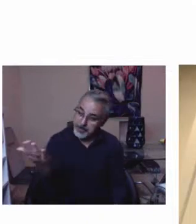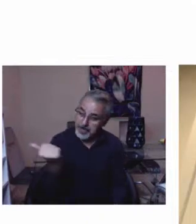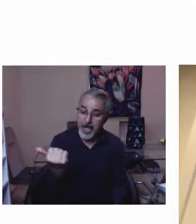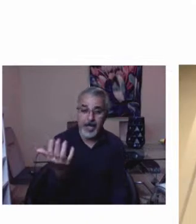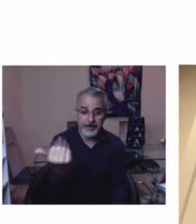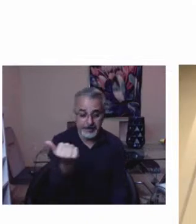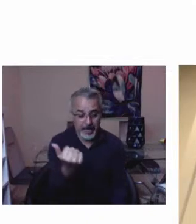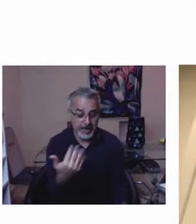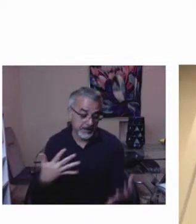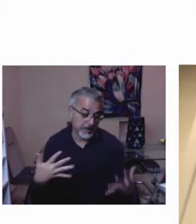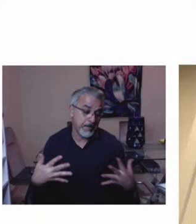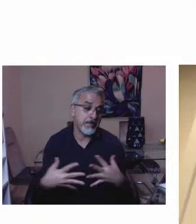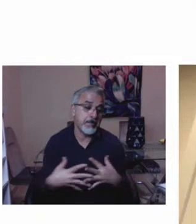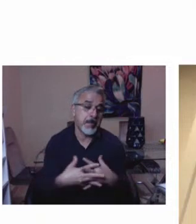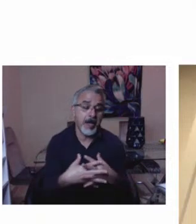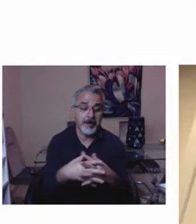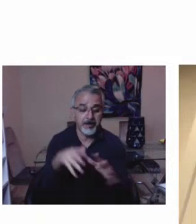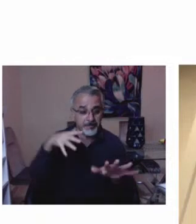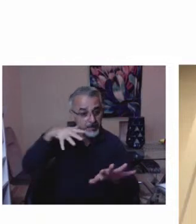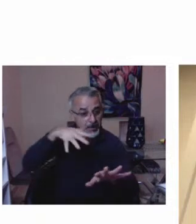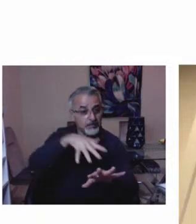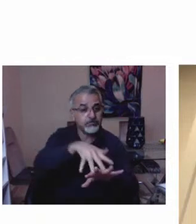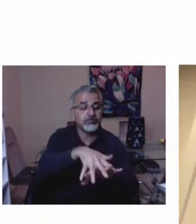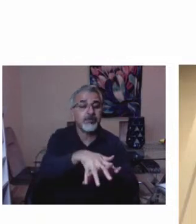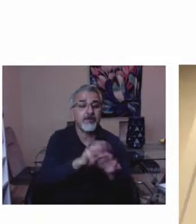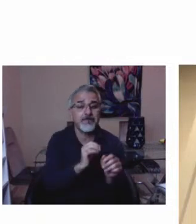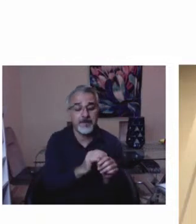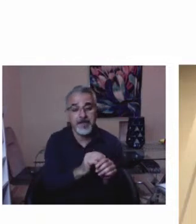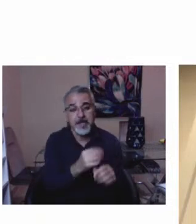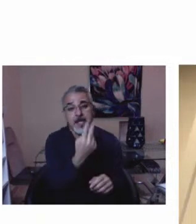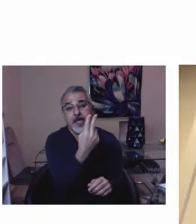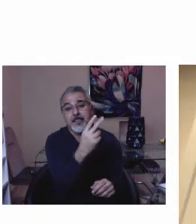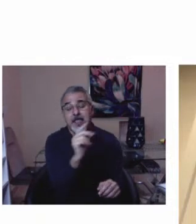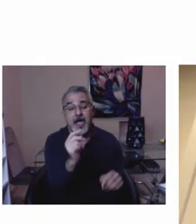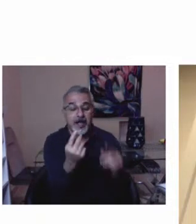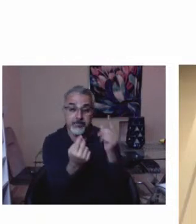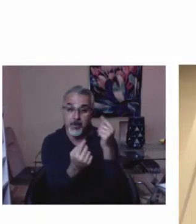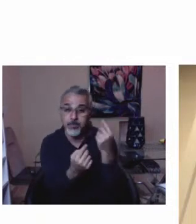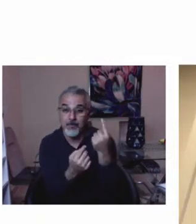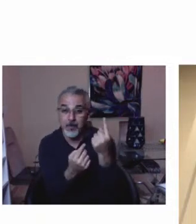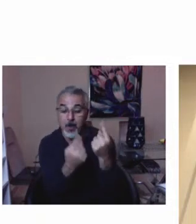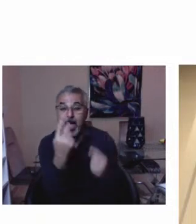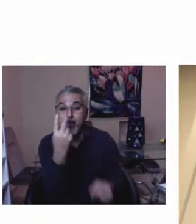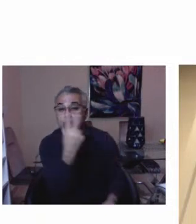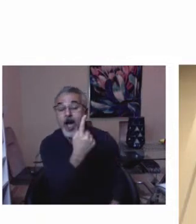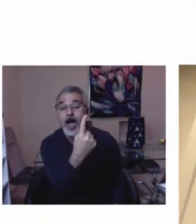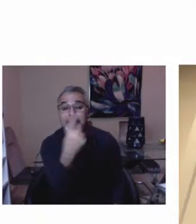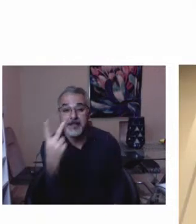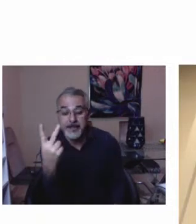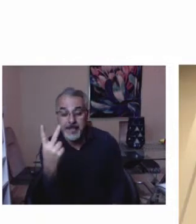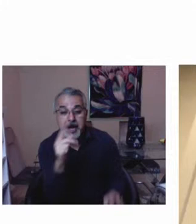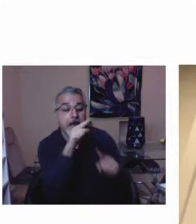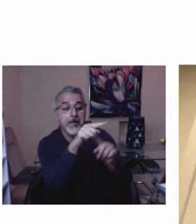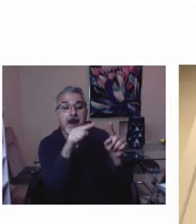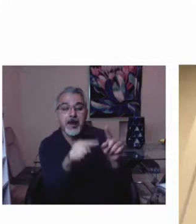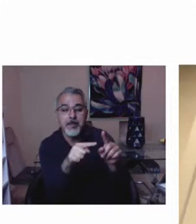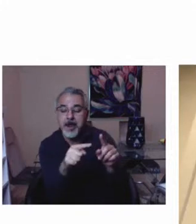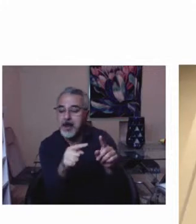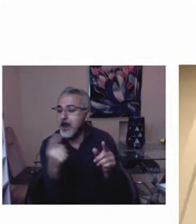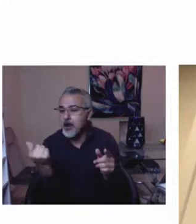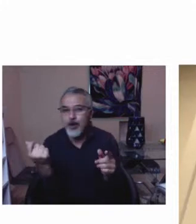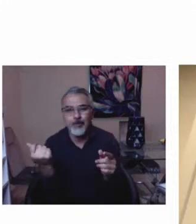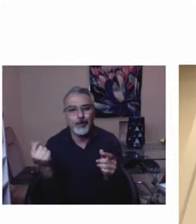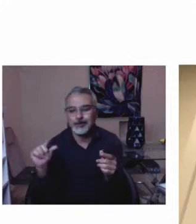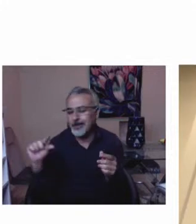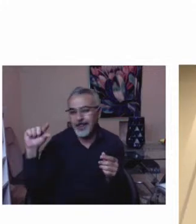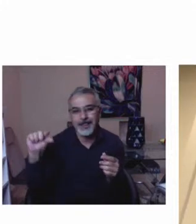than 12% of those resources going to this particular priority on youth empowerment and participation. I also